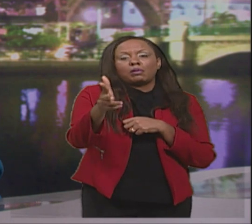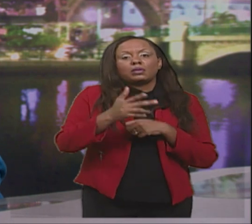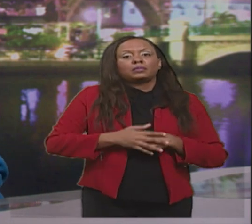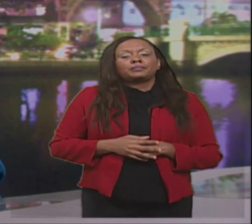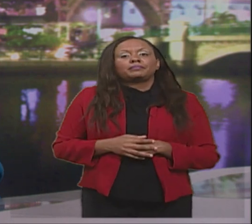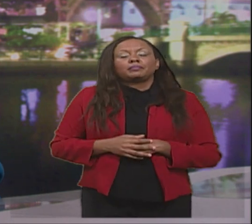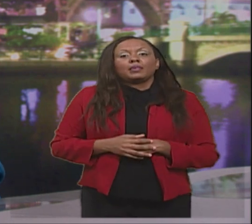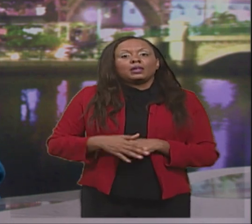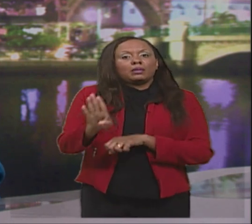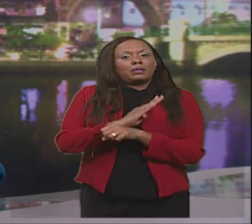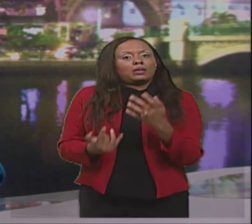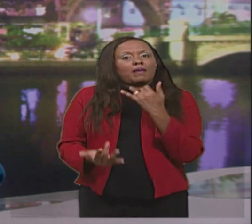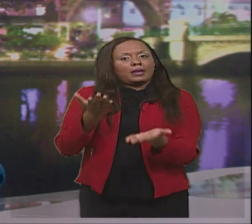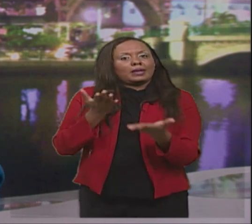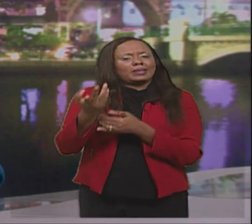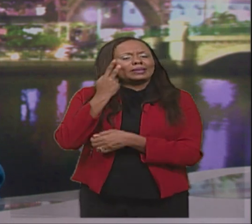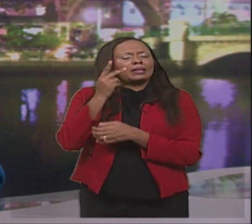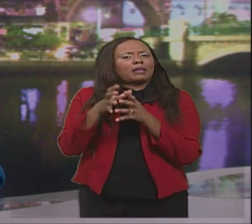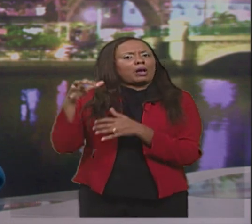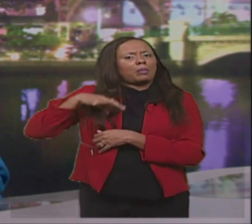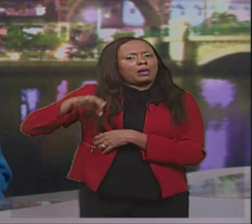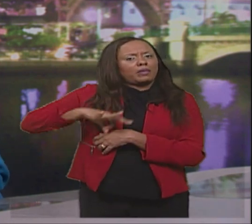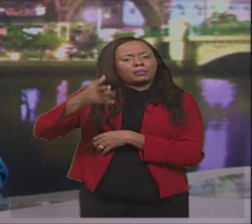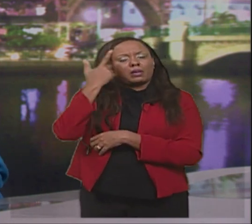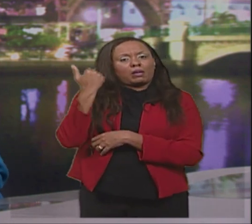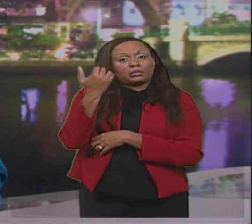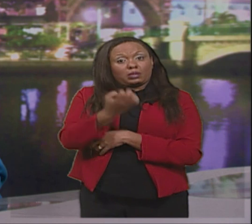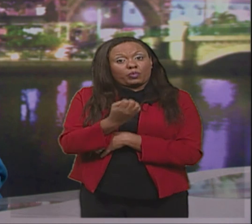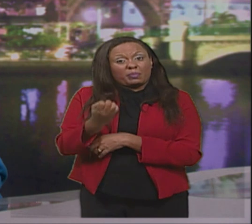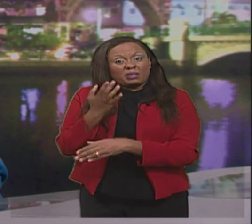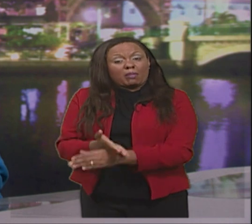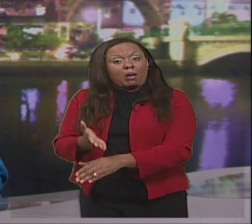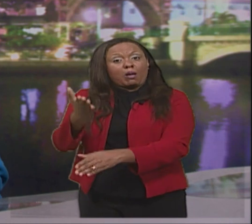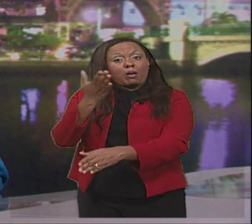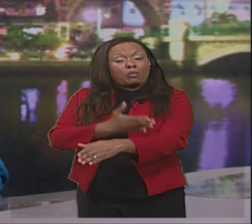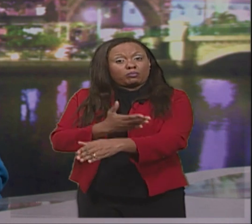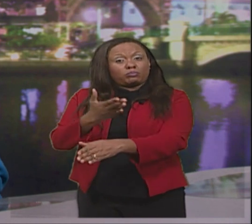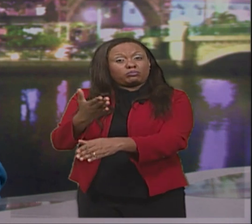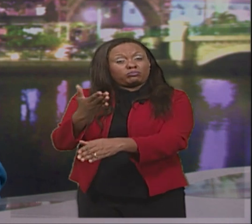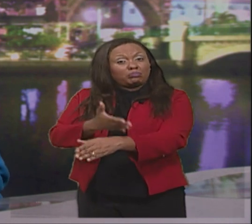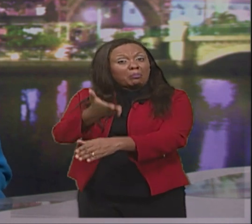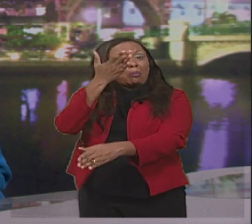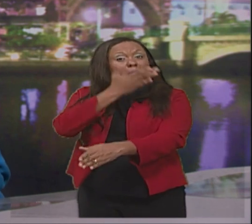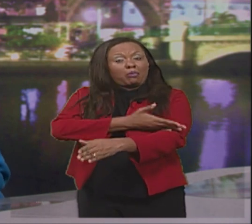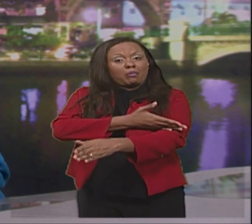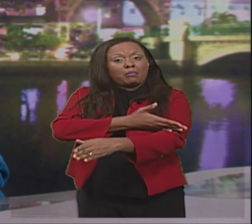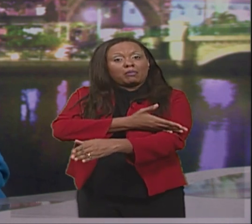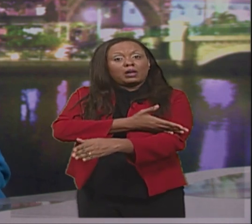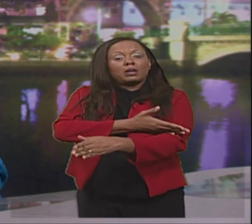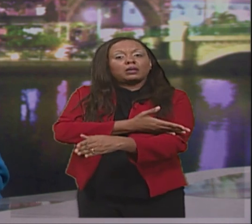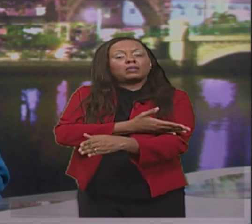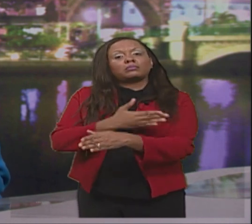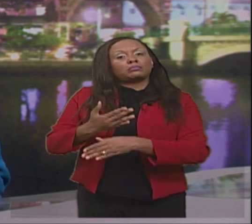Fire Service is seeing the benefits of upgrades to its equipment. That's according to Divisional Officer Errol Gaskin. He was speaking